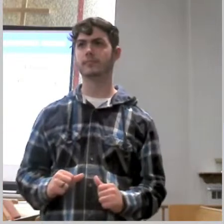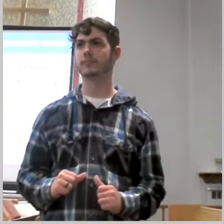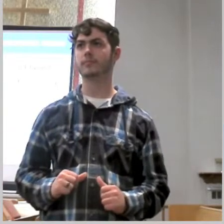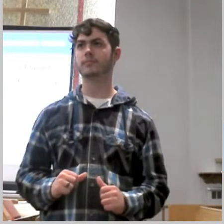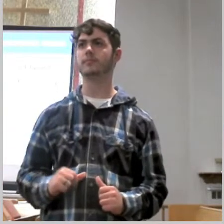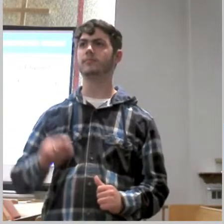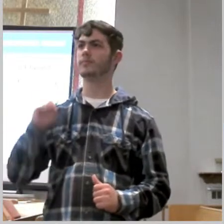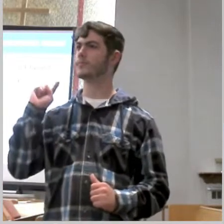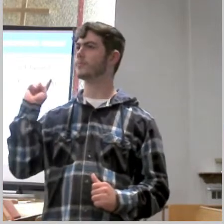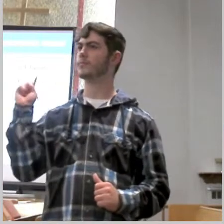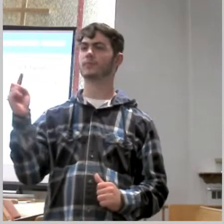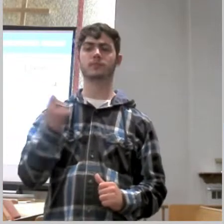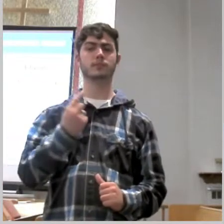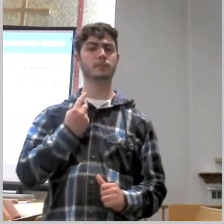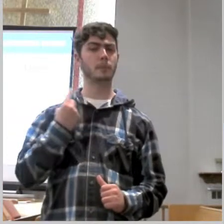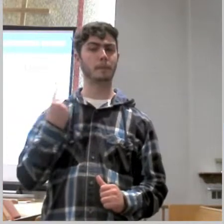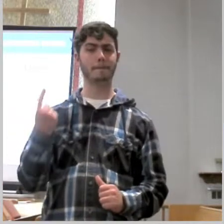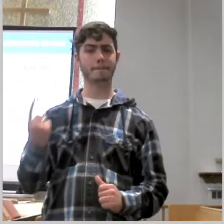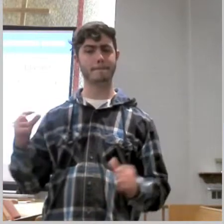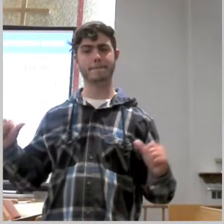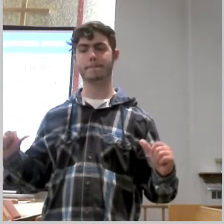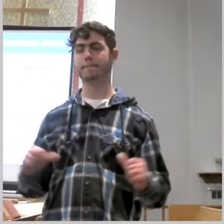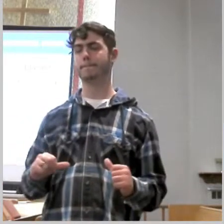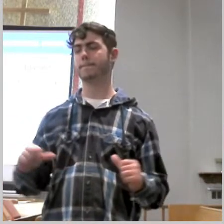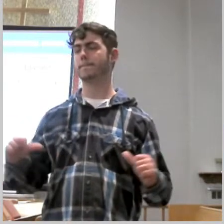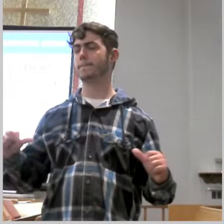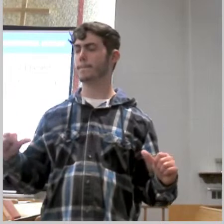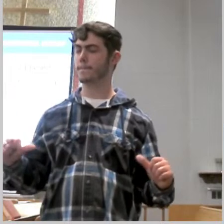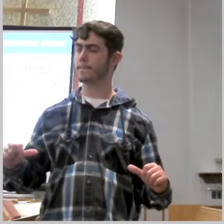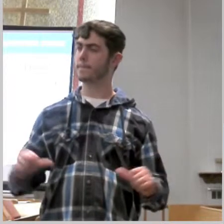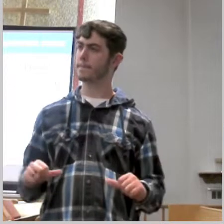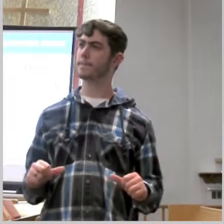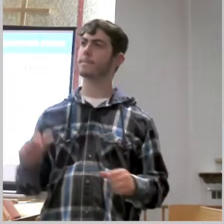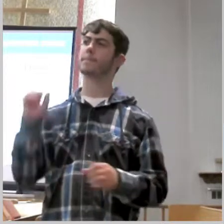that I should